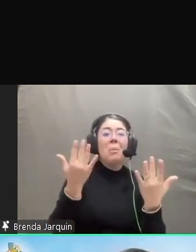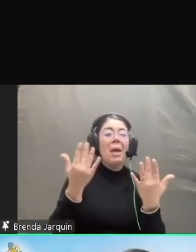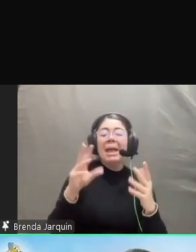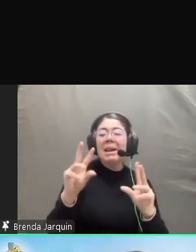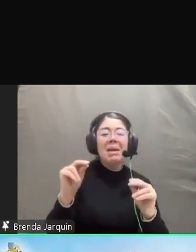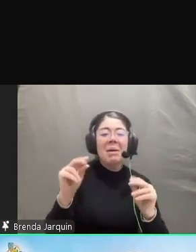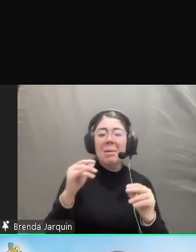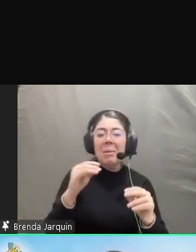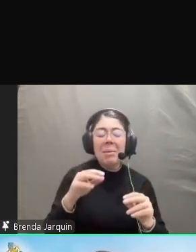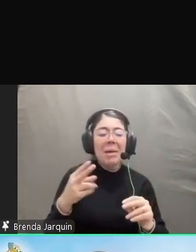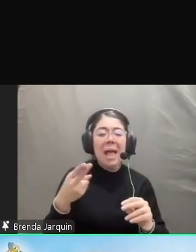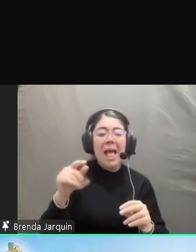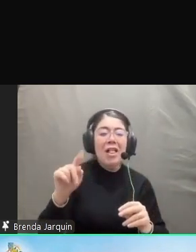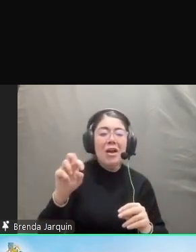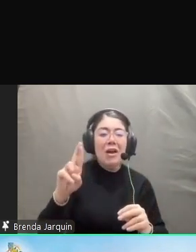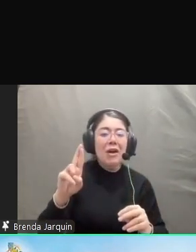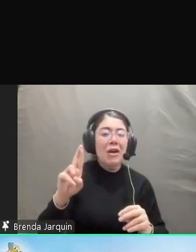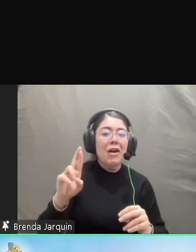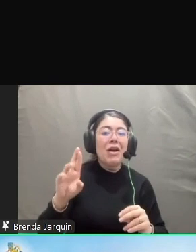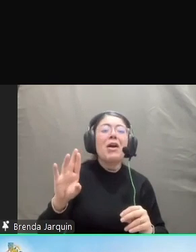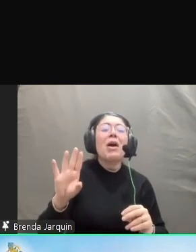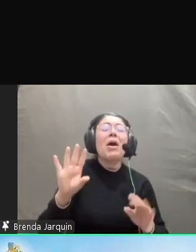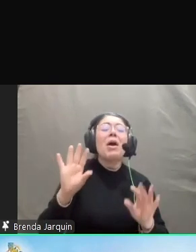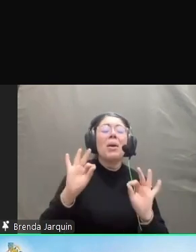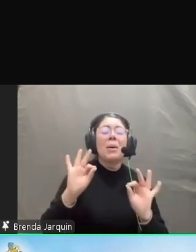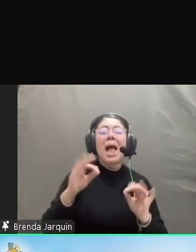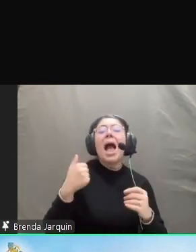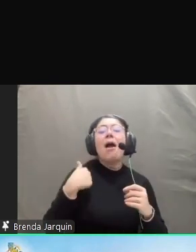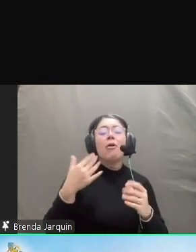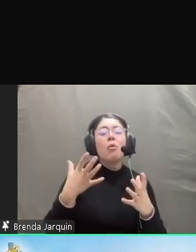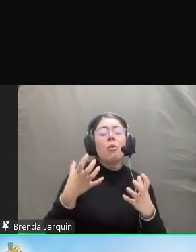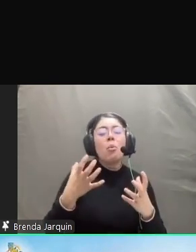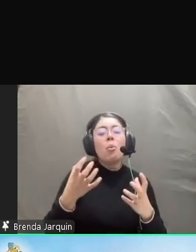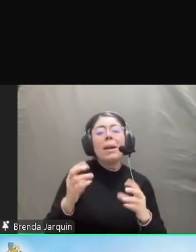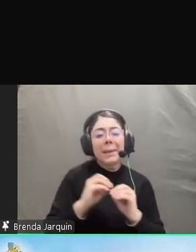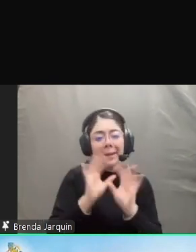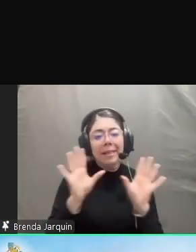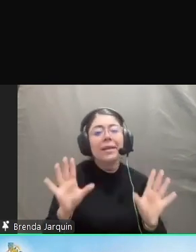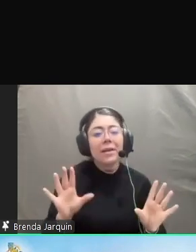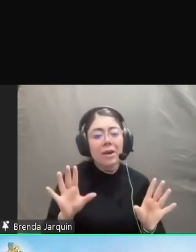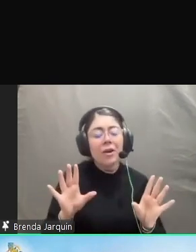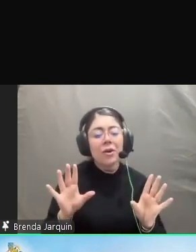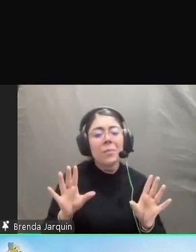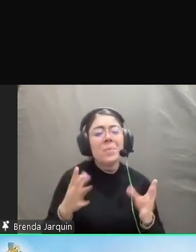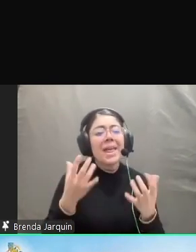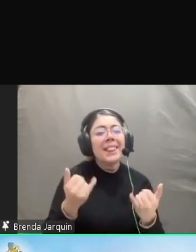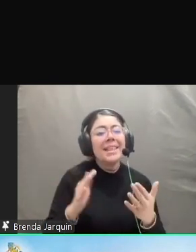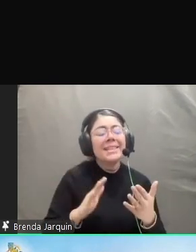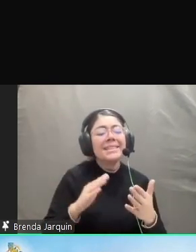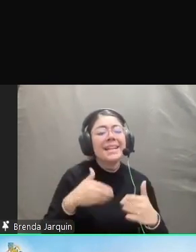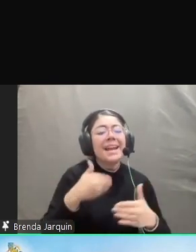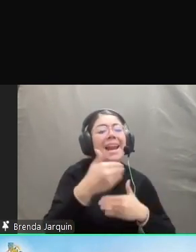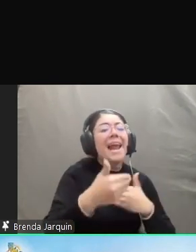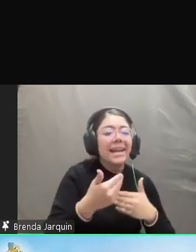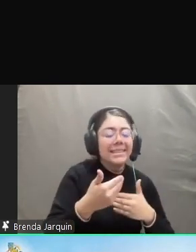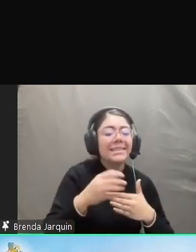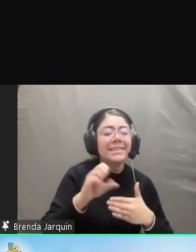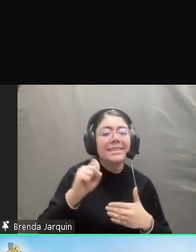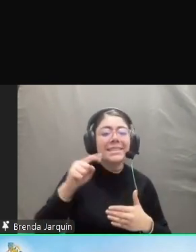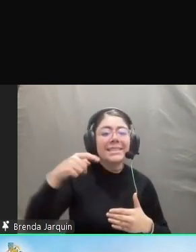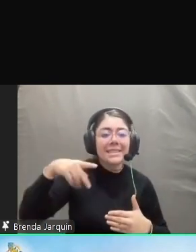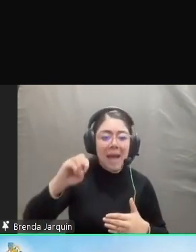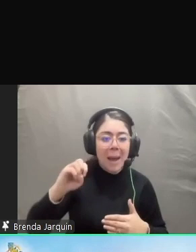Heather. I just wanted to go over this. This next step really is about defining the collaboration. We may